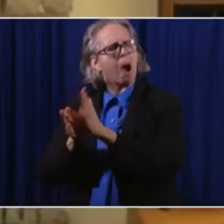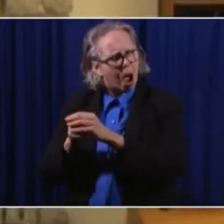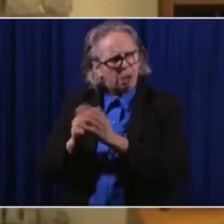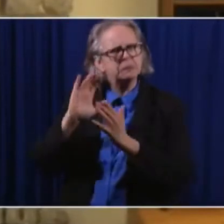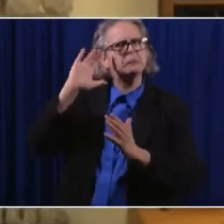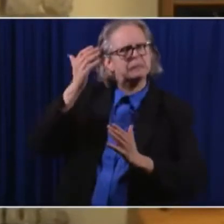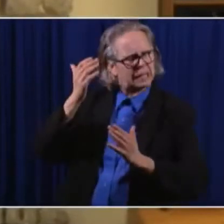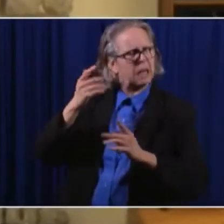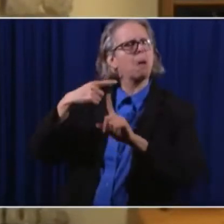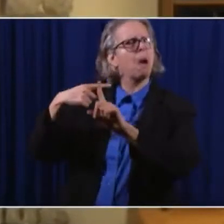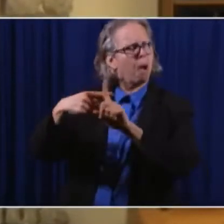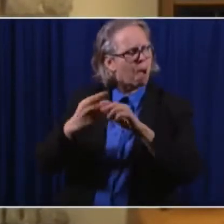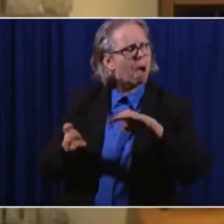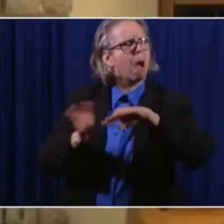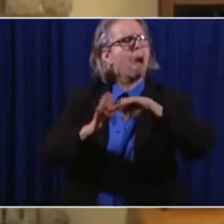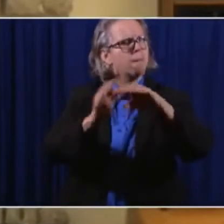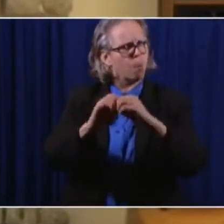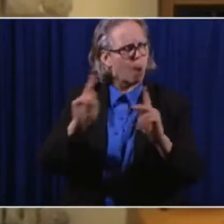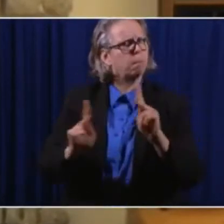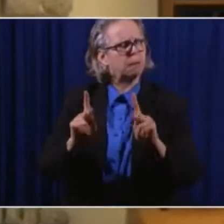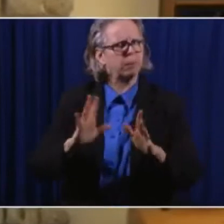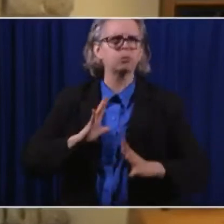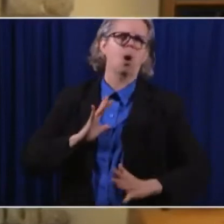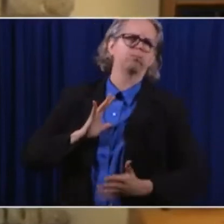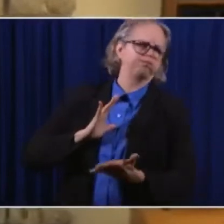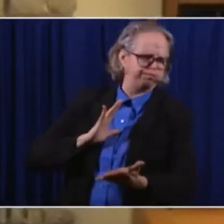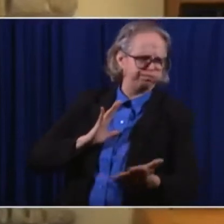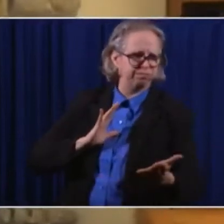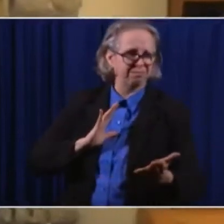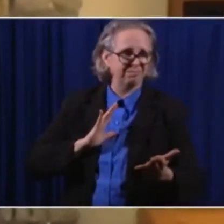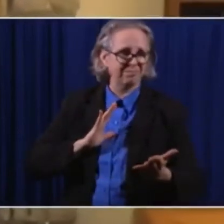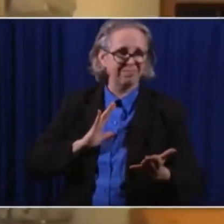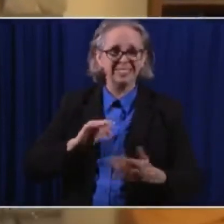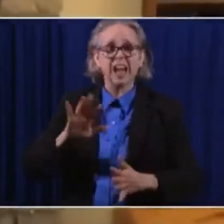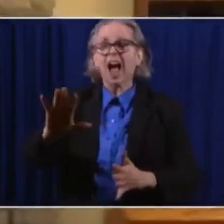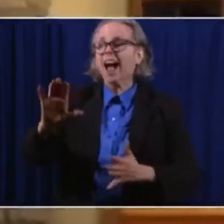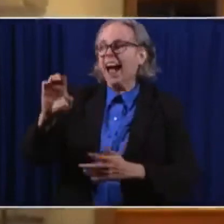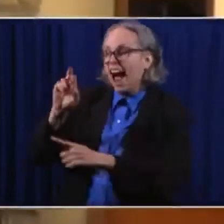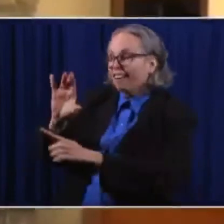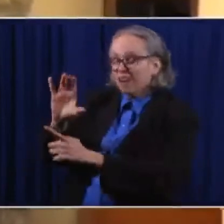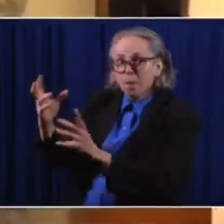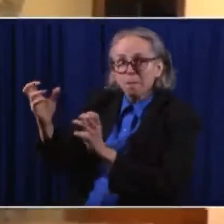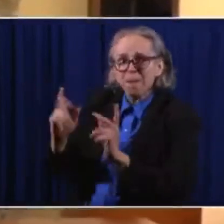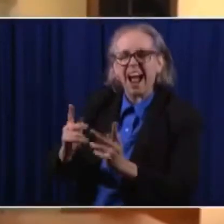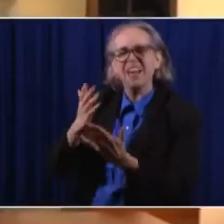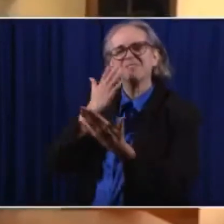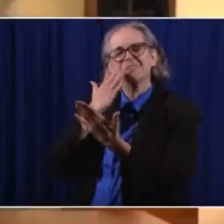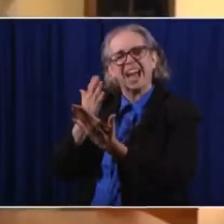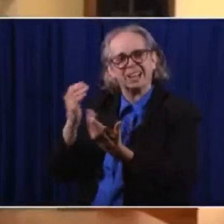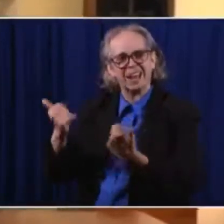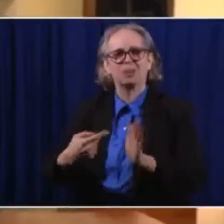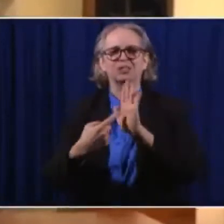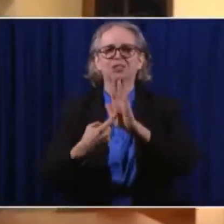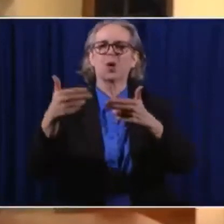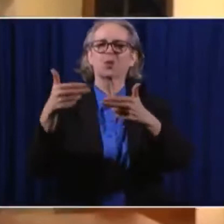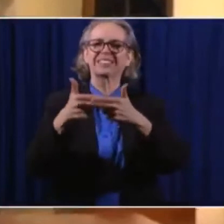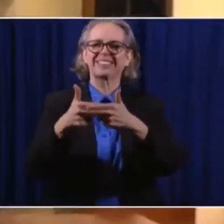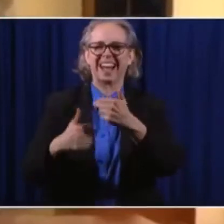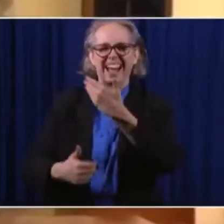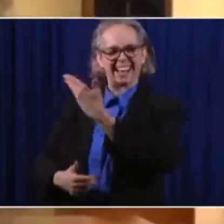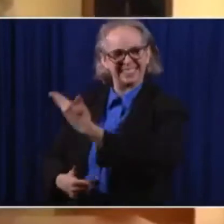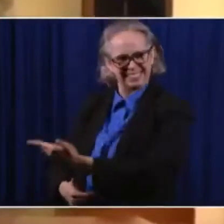let's, Eric is back. Good to see you, Eric. Let's take a look at the numbers. Let's go to